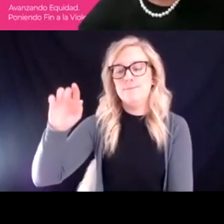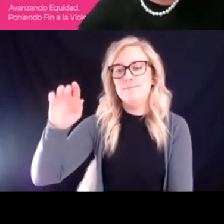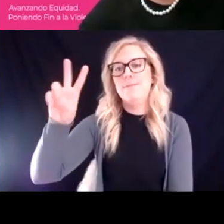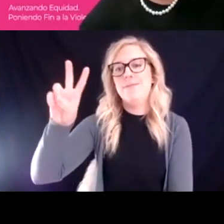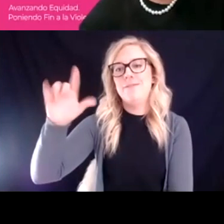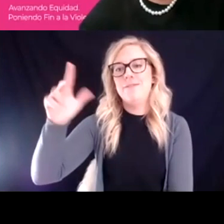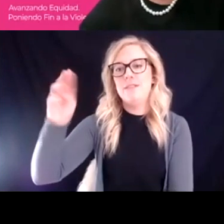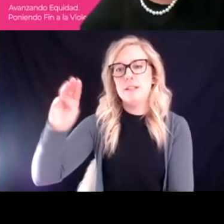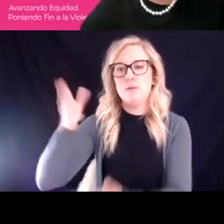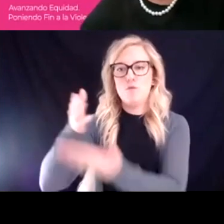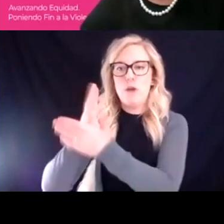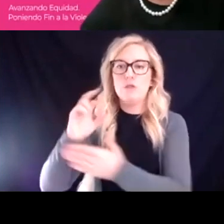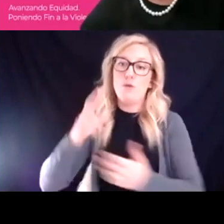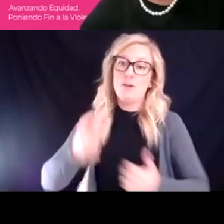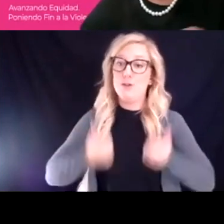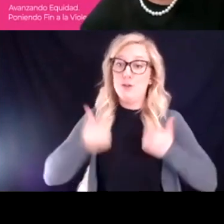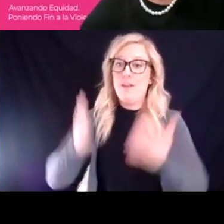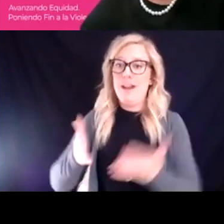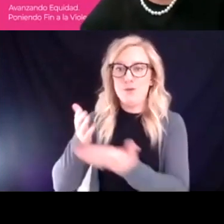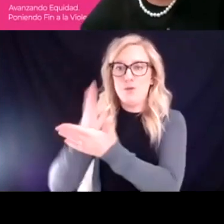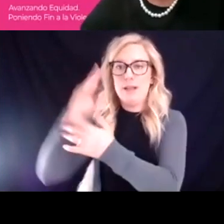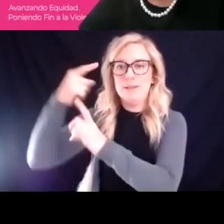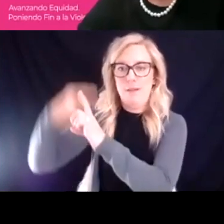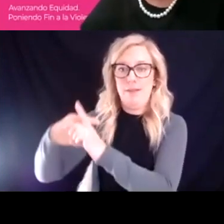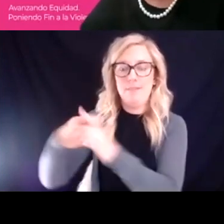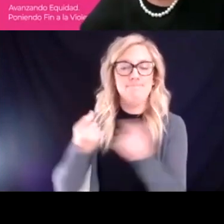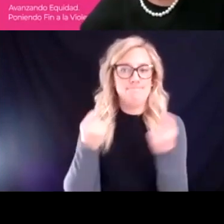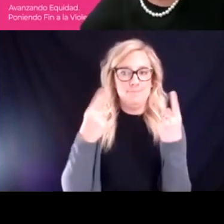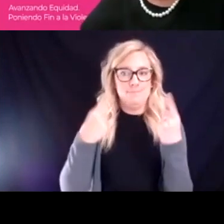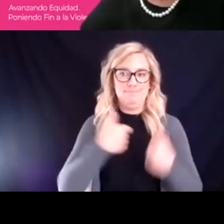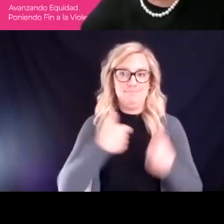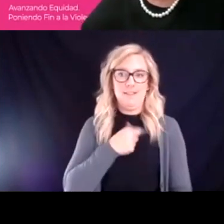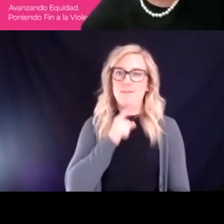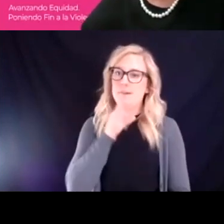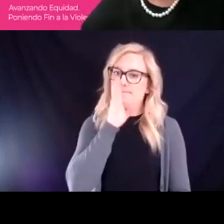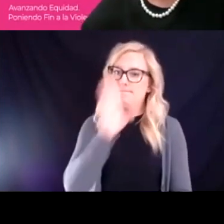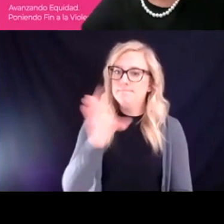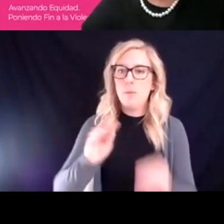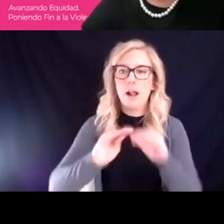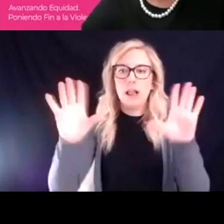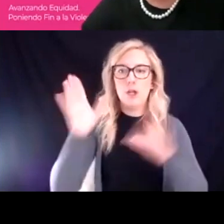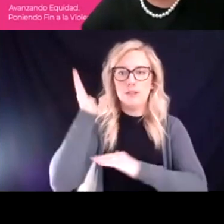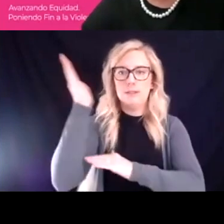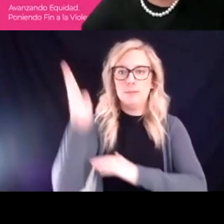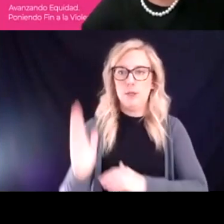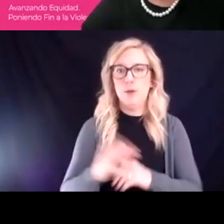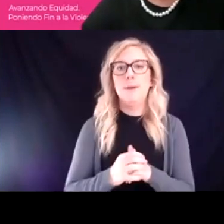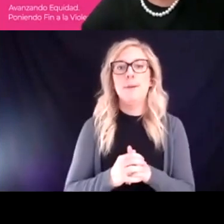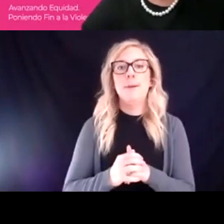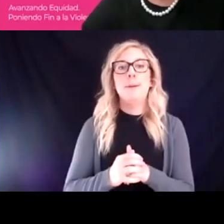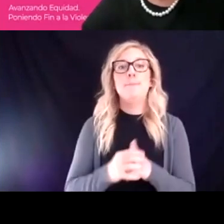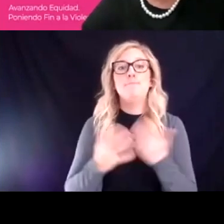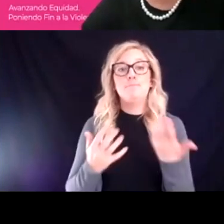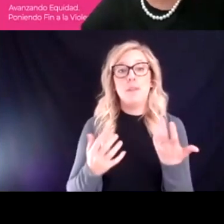And I want to tell all of you, I'm very direct. I'm a very clear speaker. And as a matter of fact,